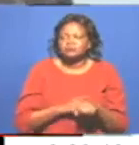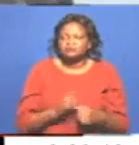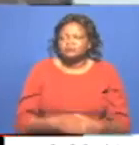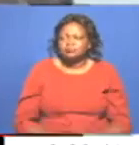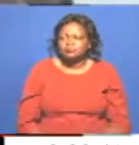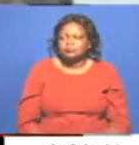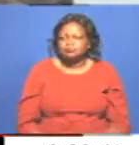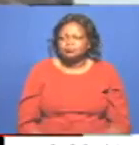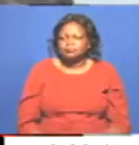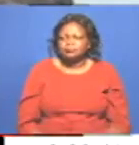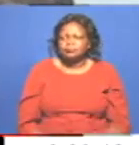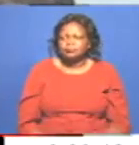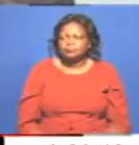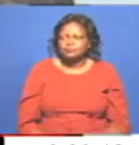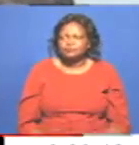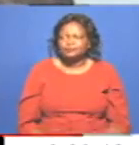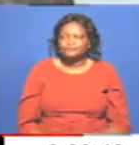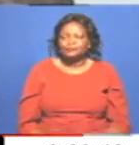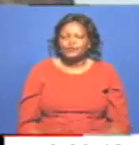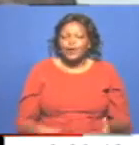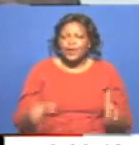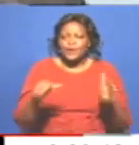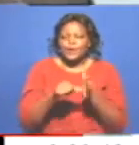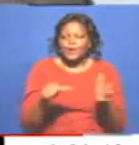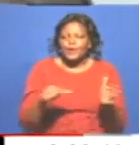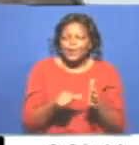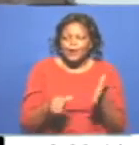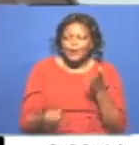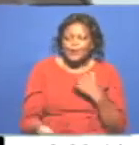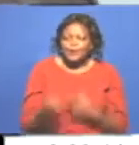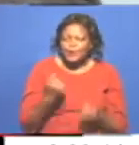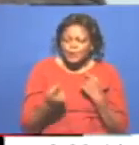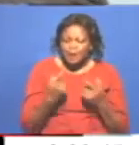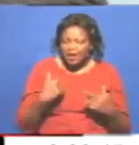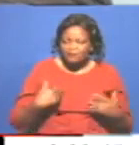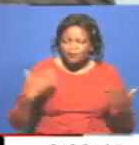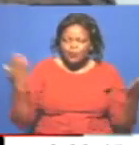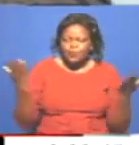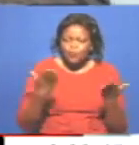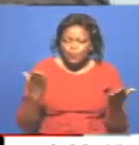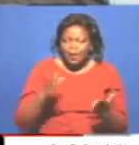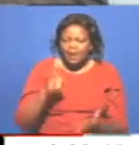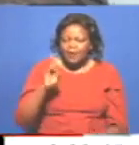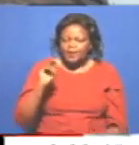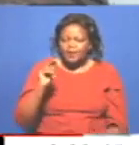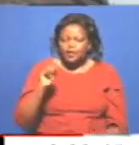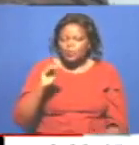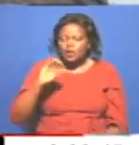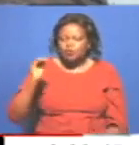The humanitarian crisis is looming due to the ongoing insecurity in parts of Baringo County,